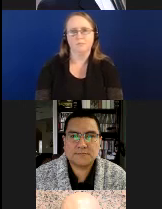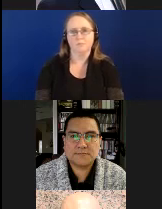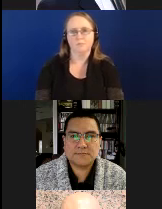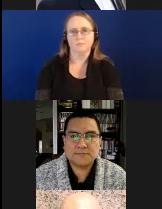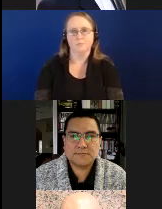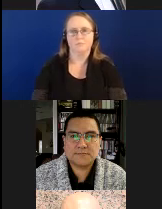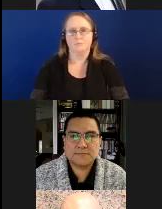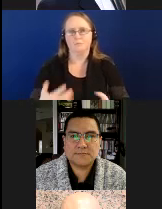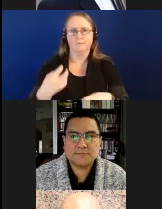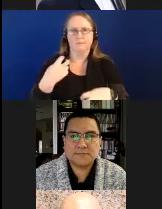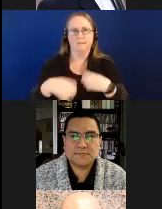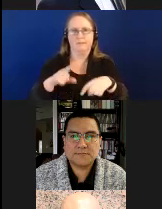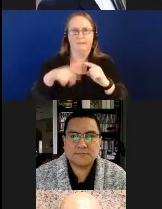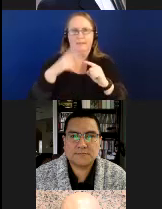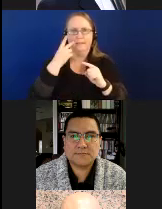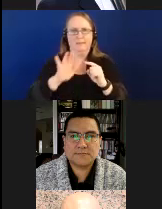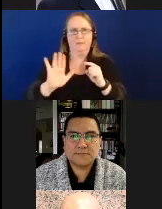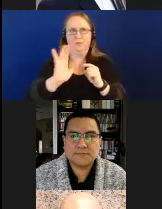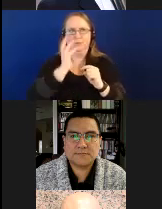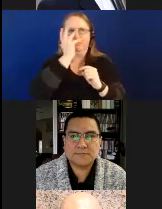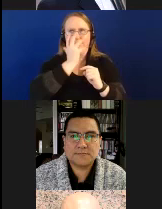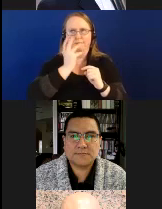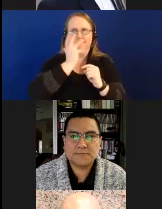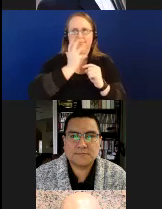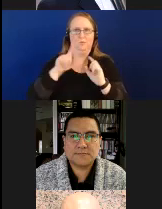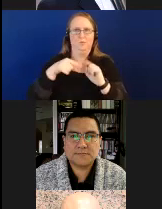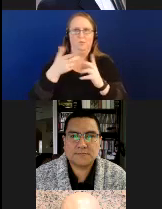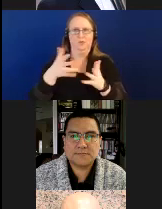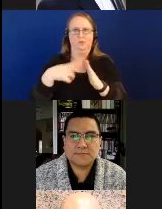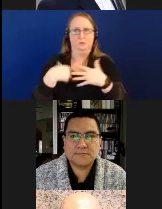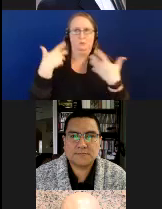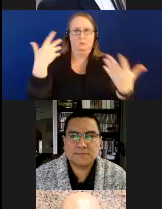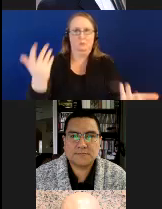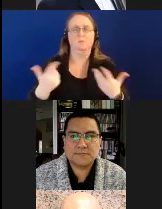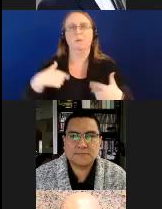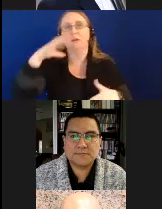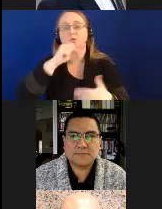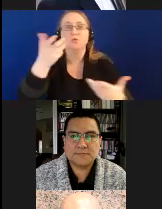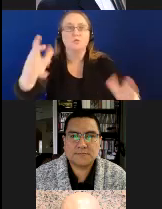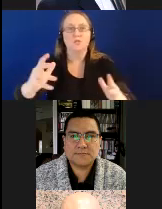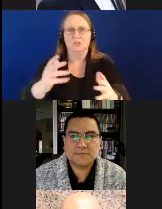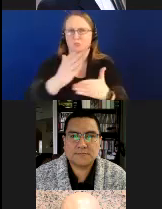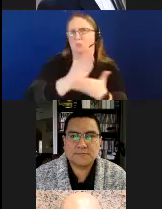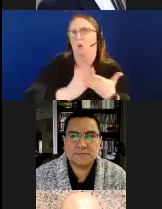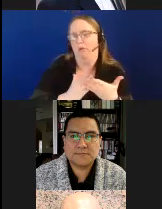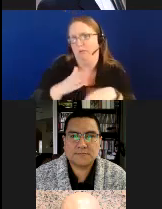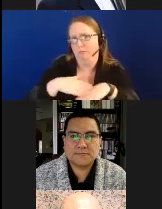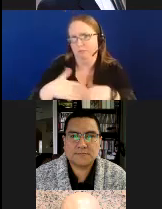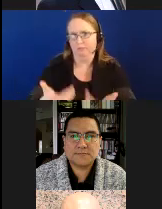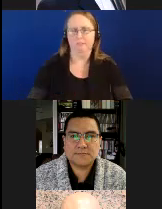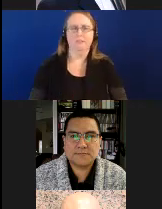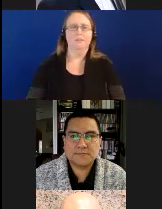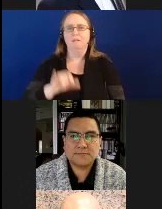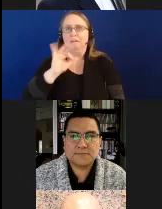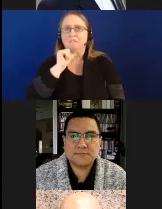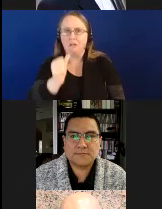It's hard because I can't see all of your faces, so I don't know when you're done reading. But I'm going to assume that you all got through part of this. And even if you